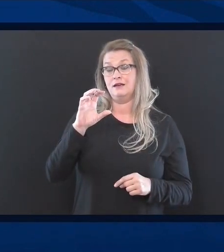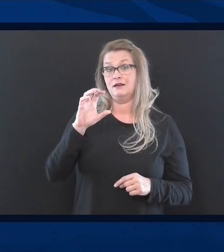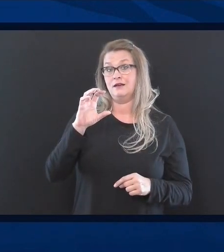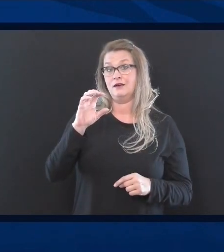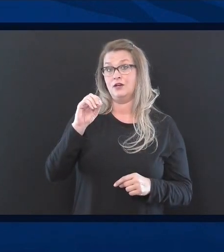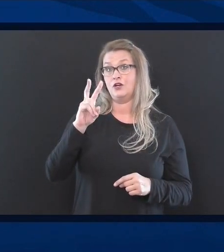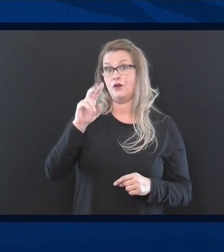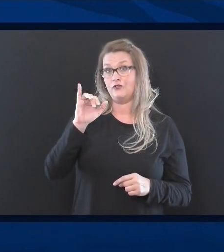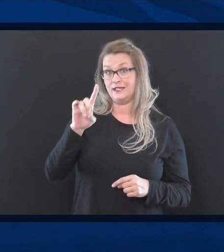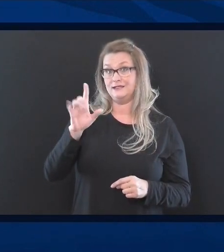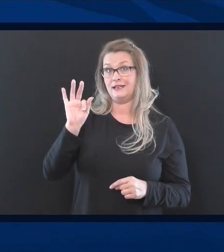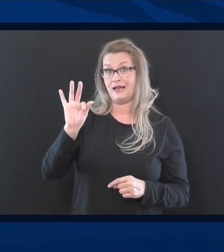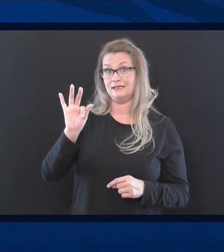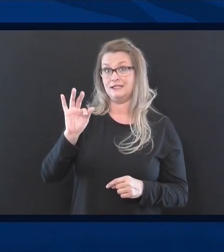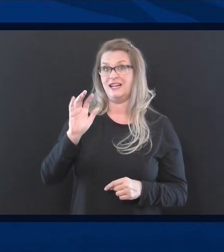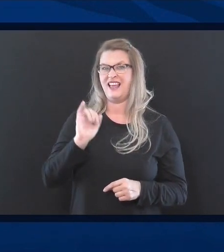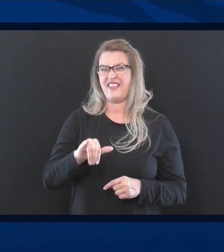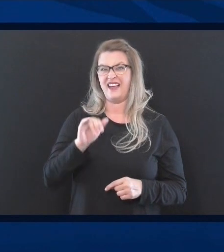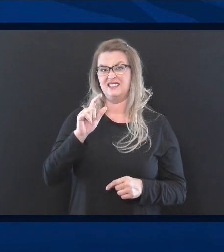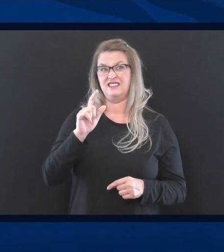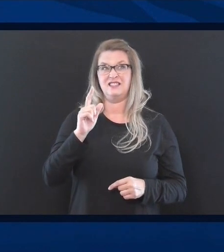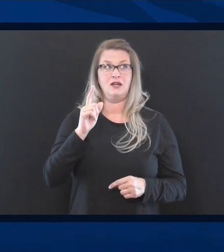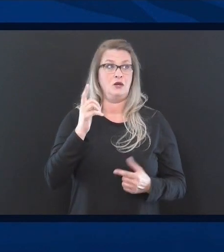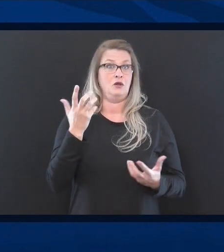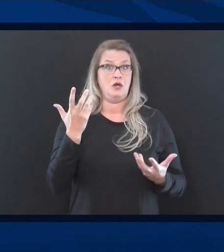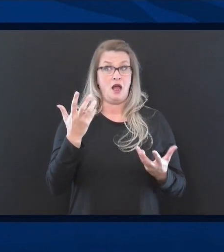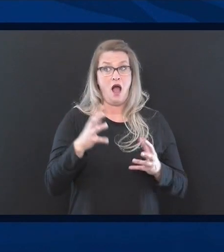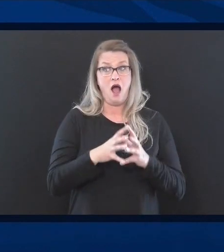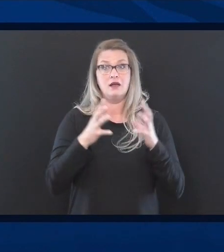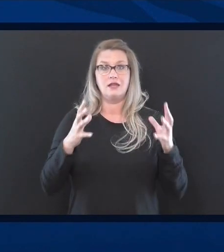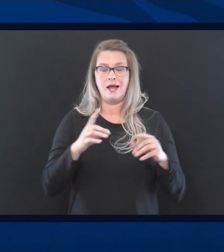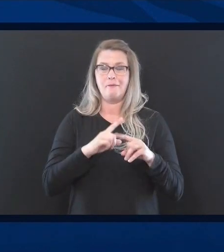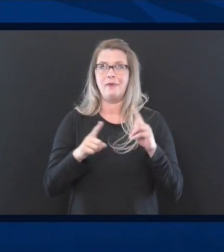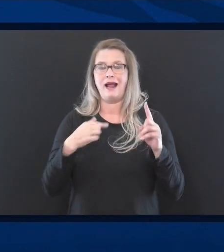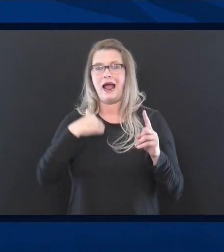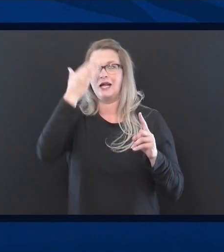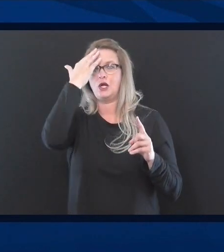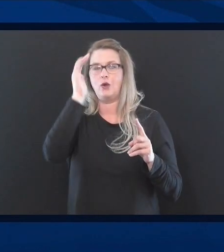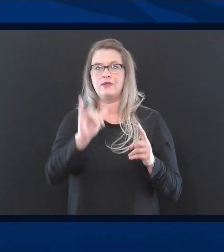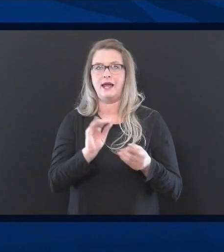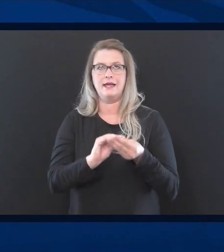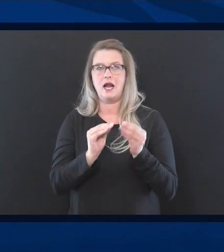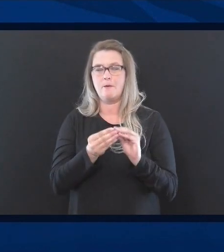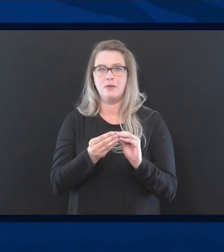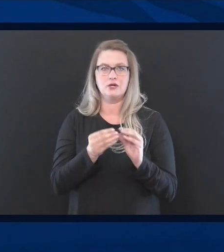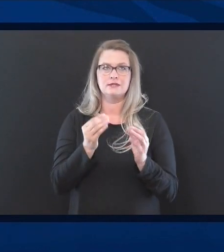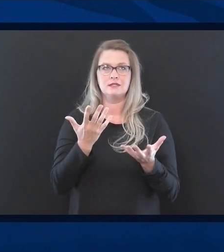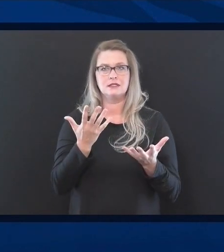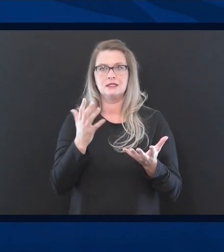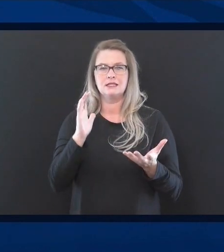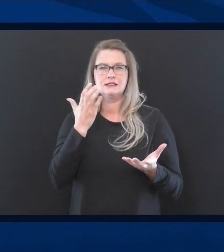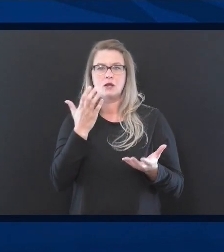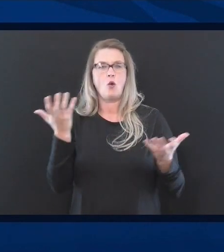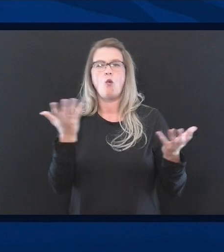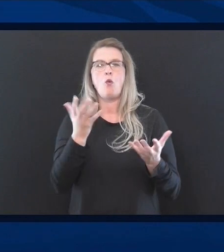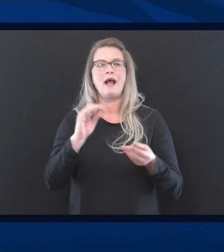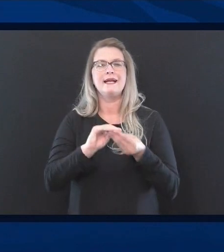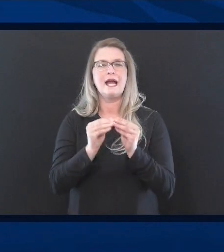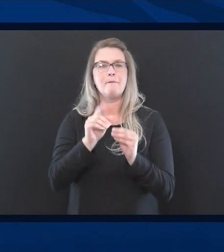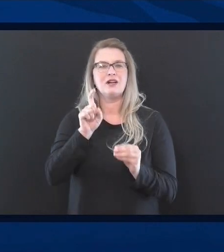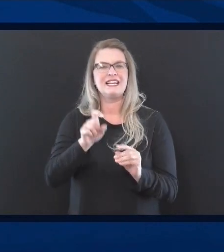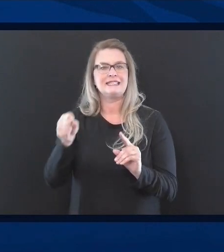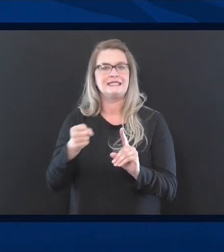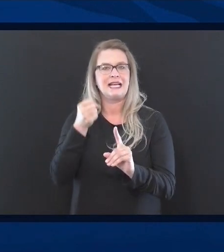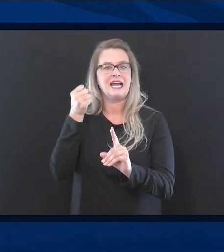of the entire total of Jackson County. I know it's a subjective number, but what number needs to be